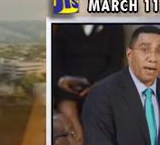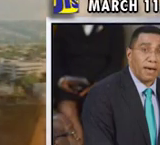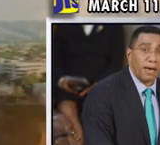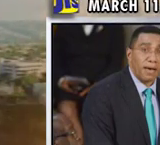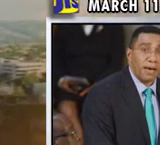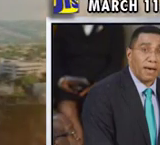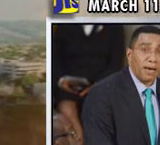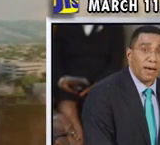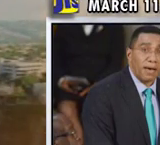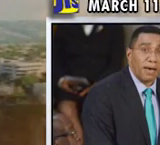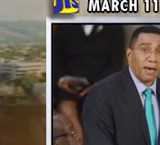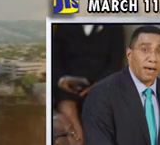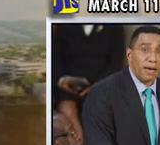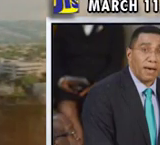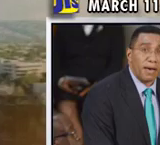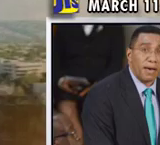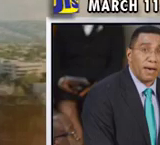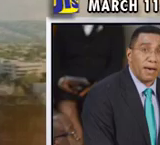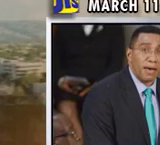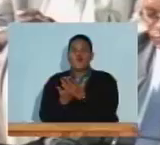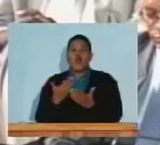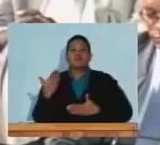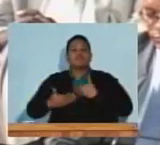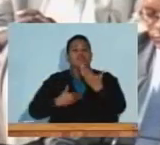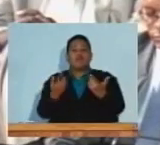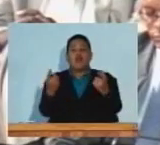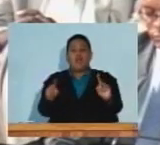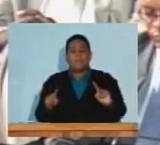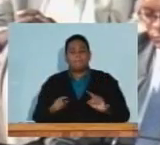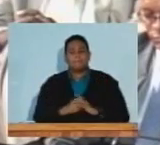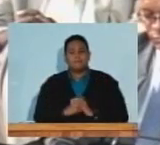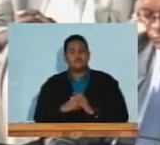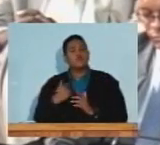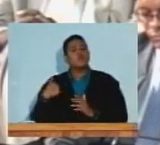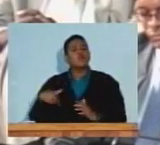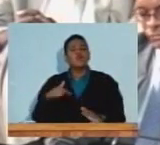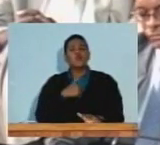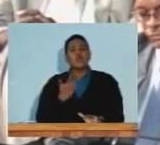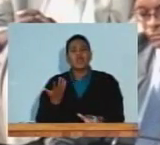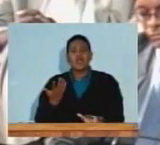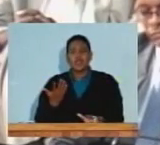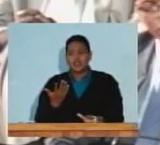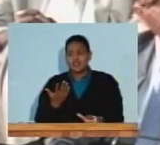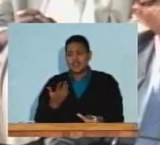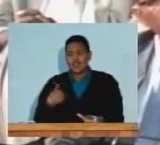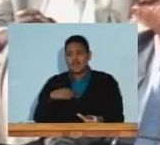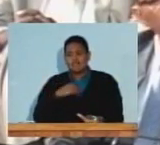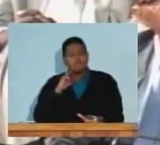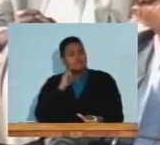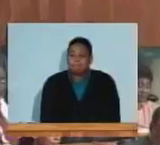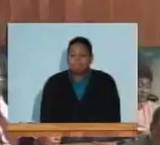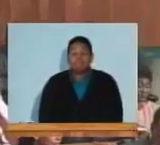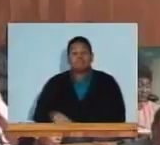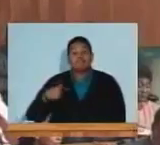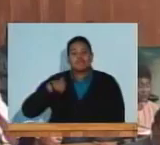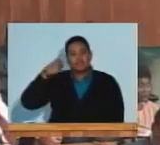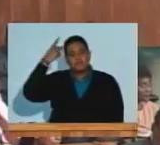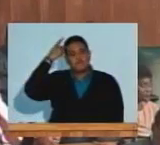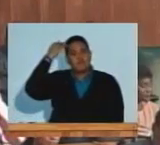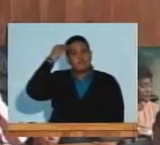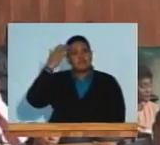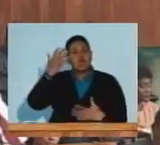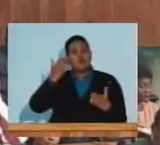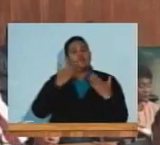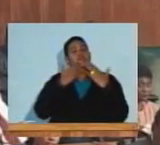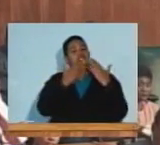to embark on a number of initiatives to grow the economy. Prime Minister Andrew Holness outlined some of those initiatives on Thursday during the opening of the